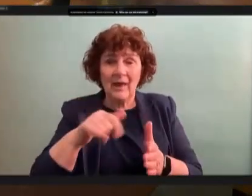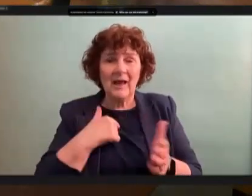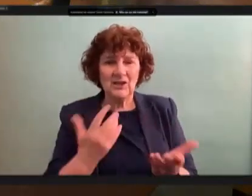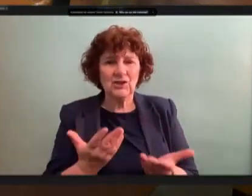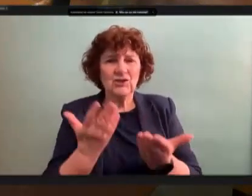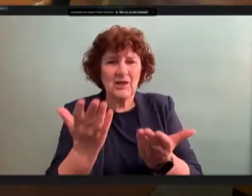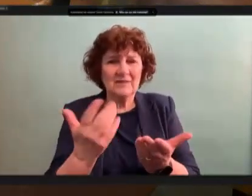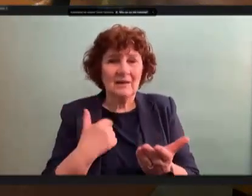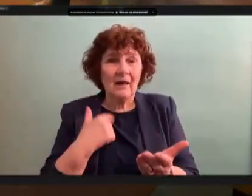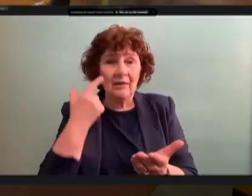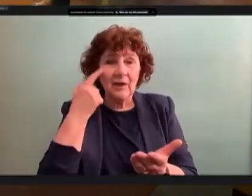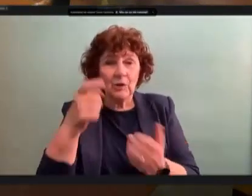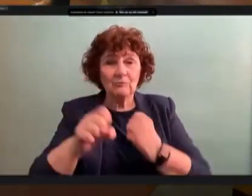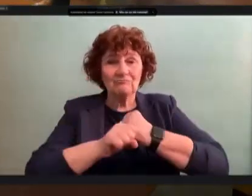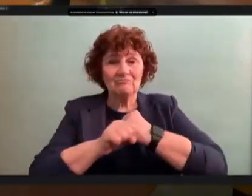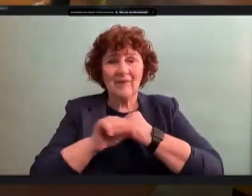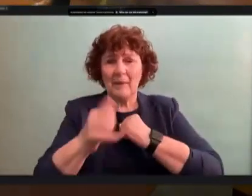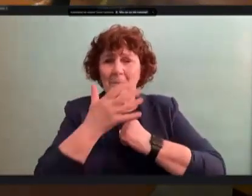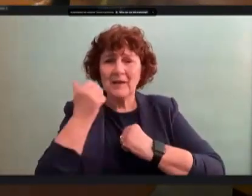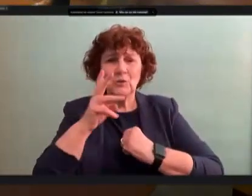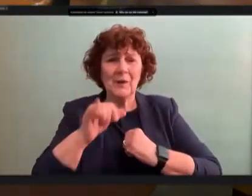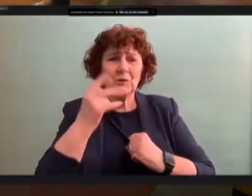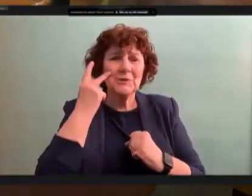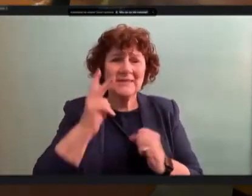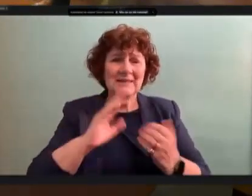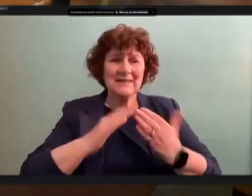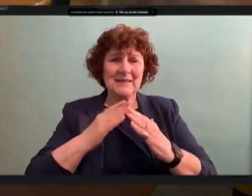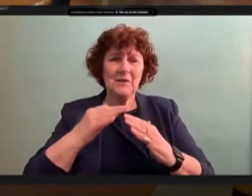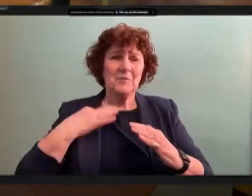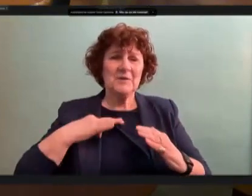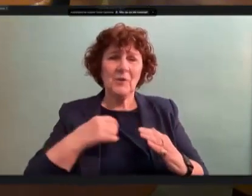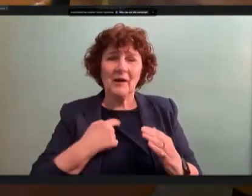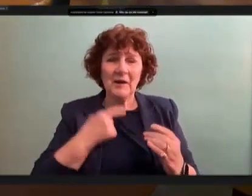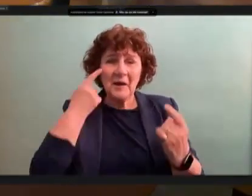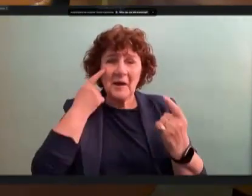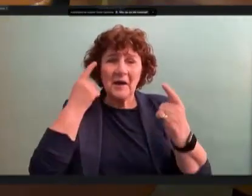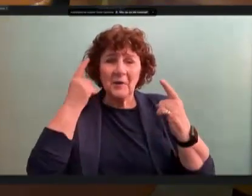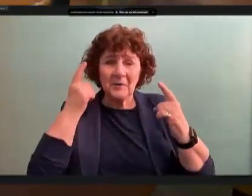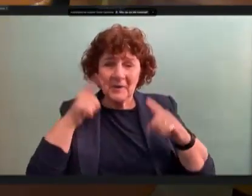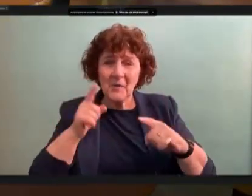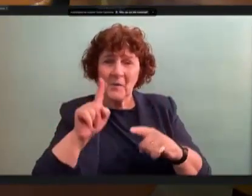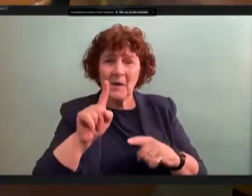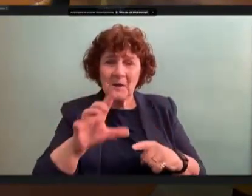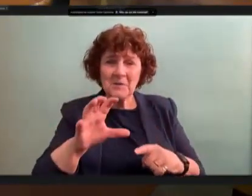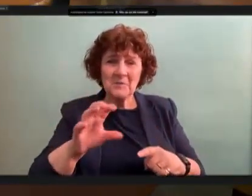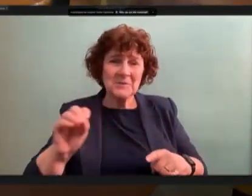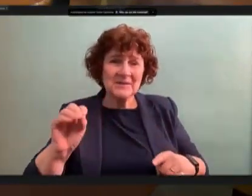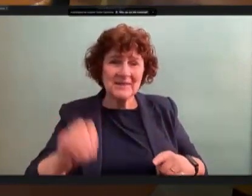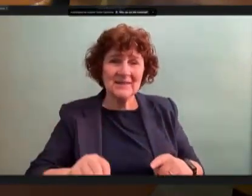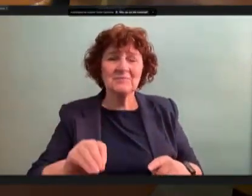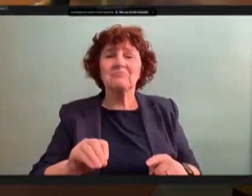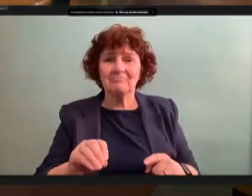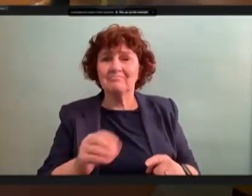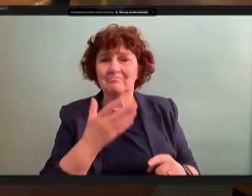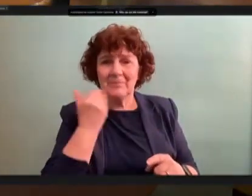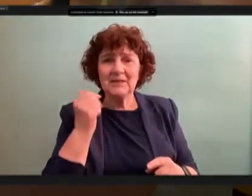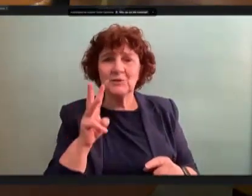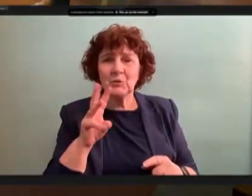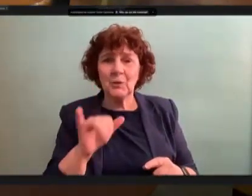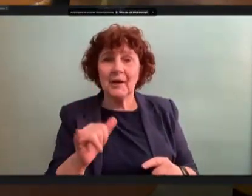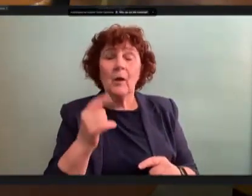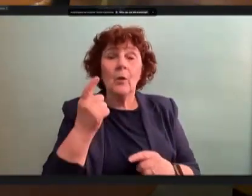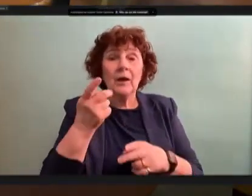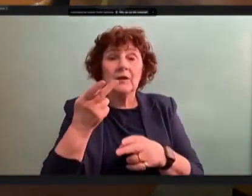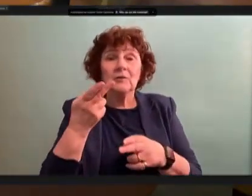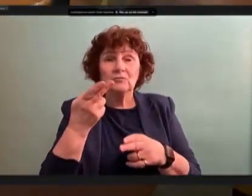it as the best way to see the city of Pittsburgh, and I agree with that 100%. So, one quick little story is,